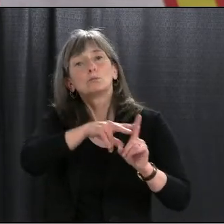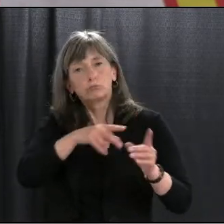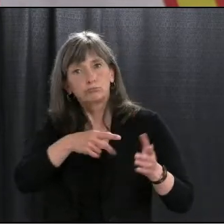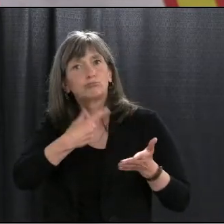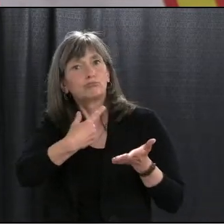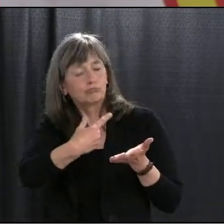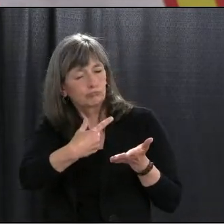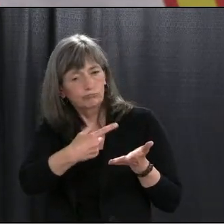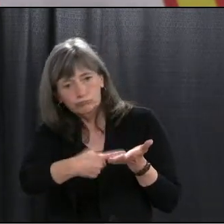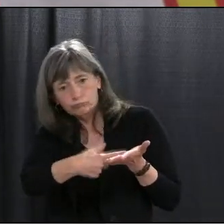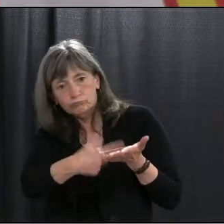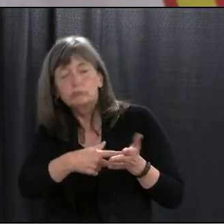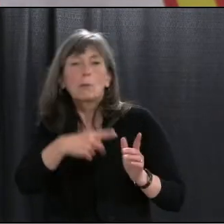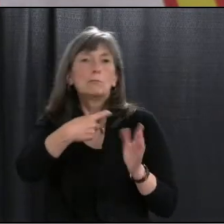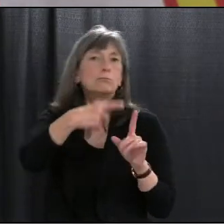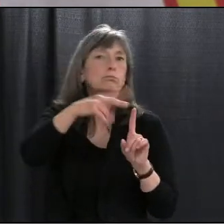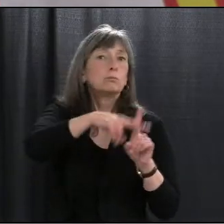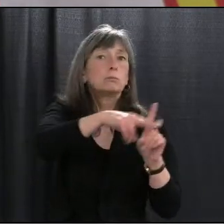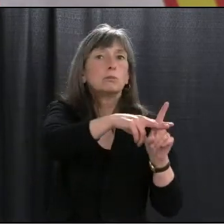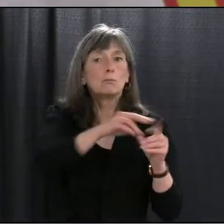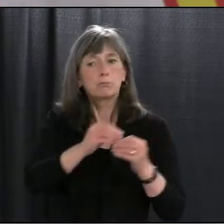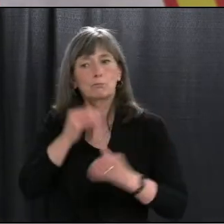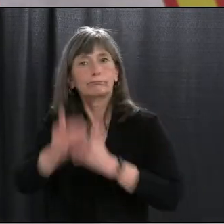and for more procedures.